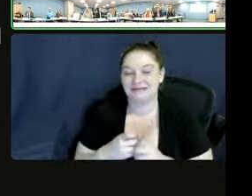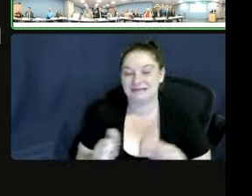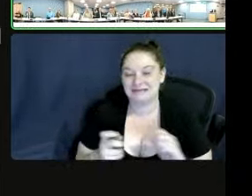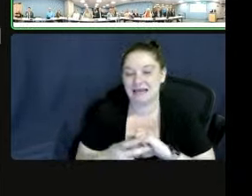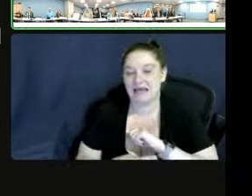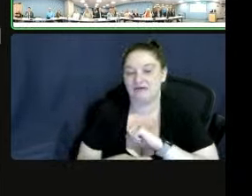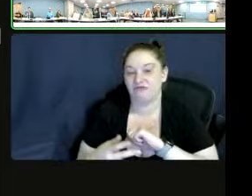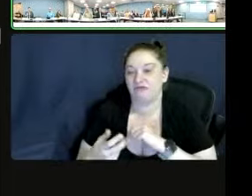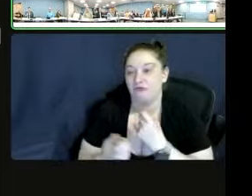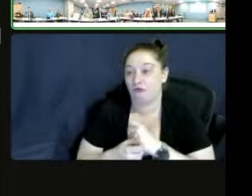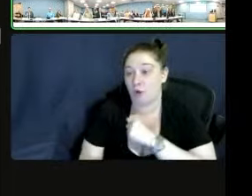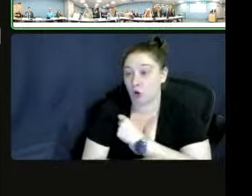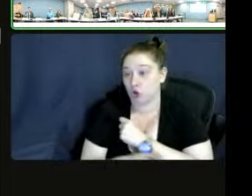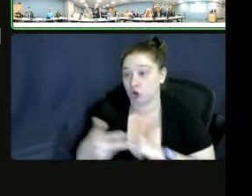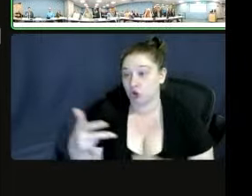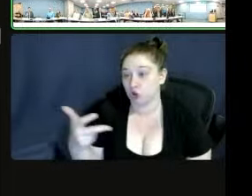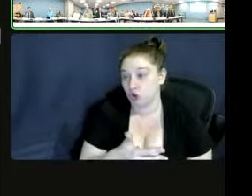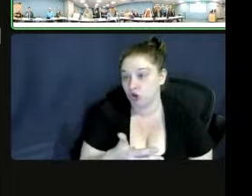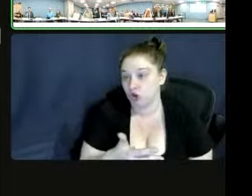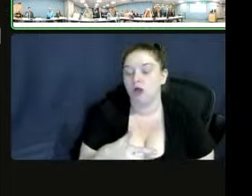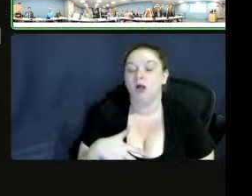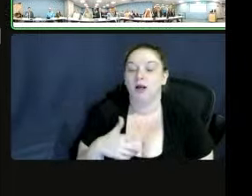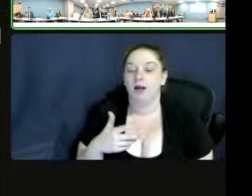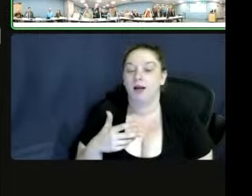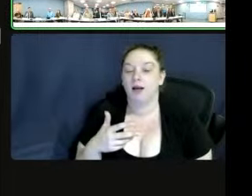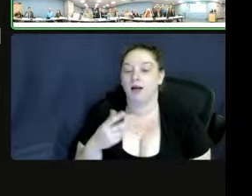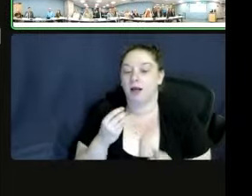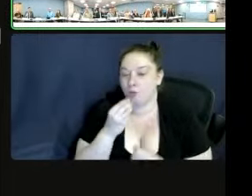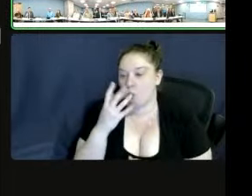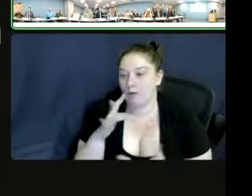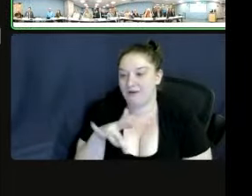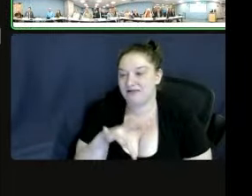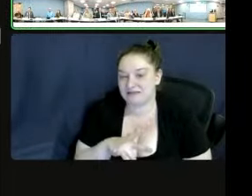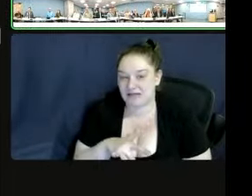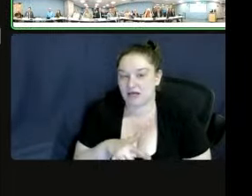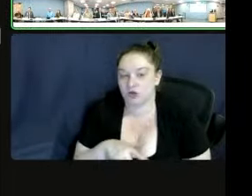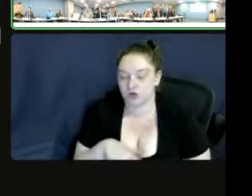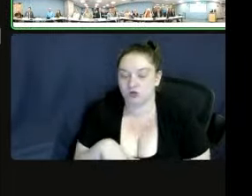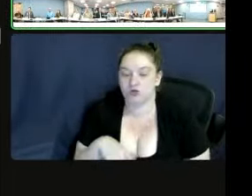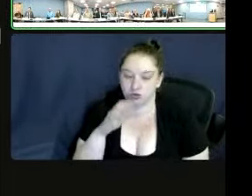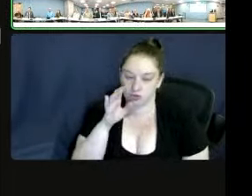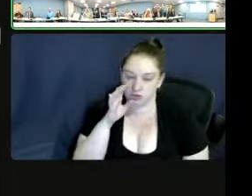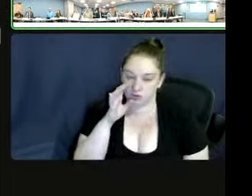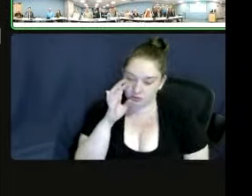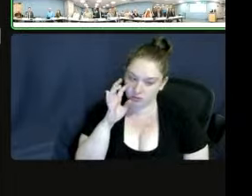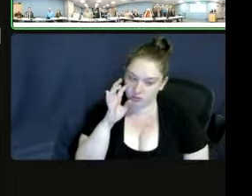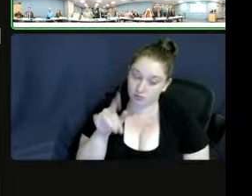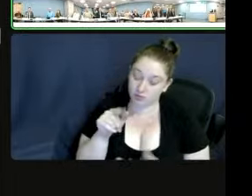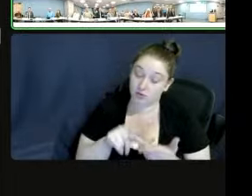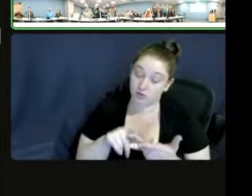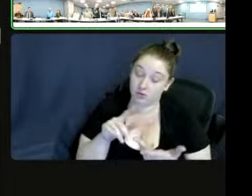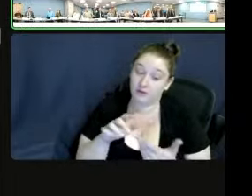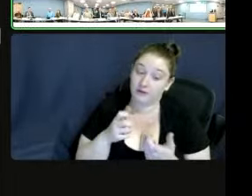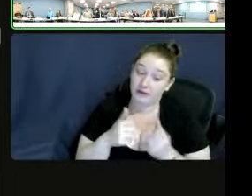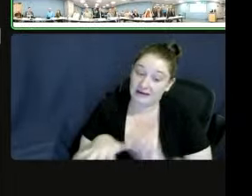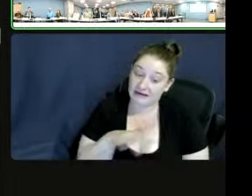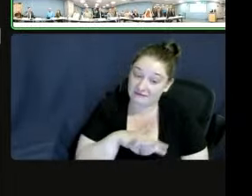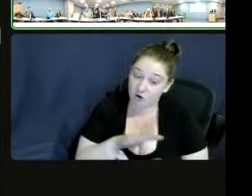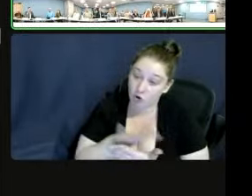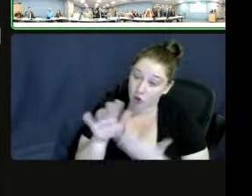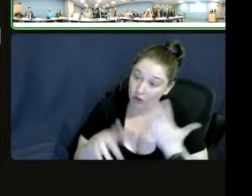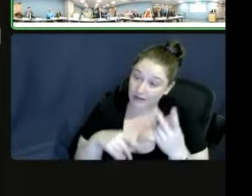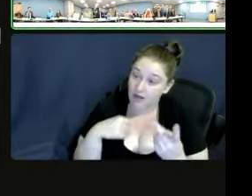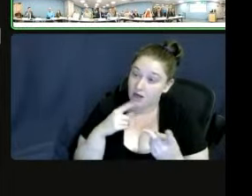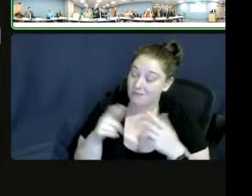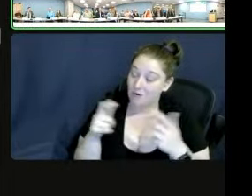about $510,000 total in the non-departmental general fund. There's also some environmental cleanup for larger